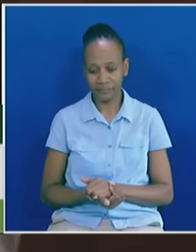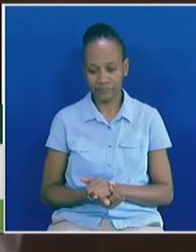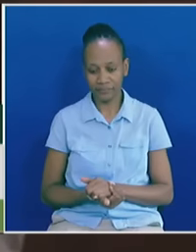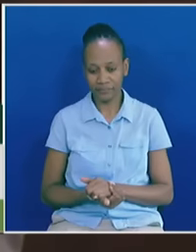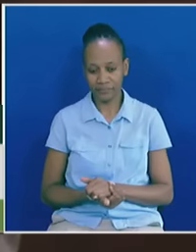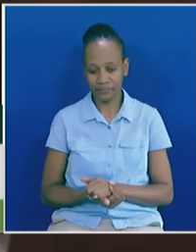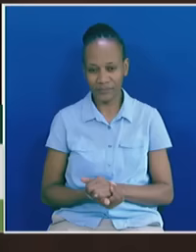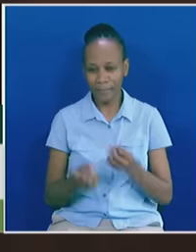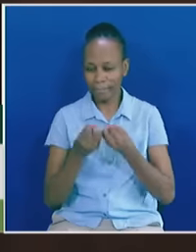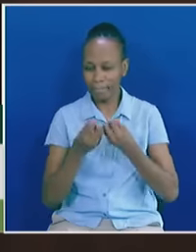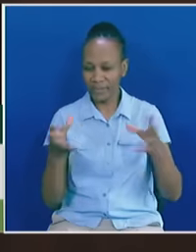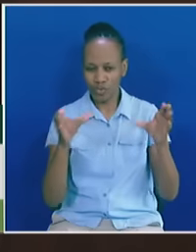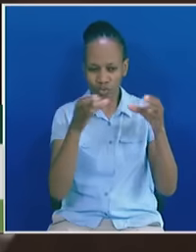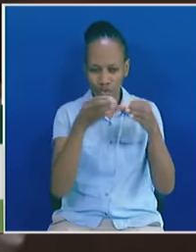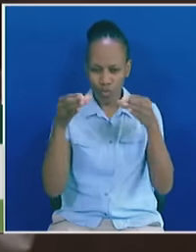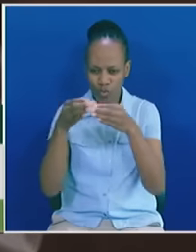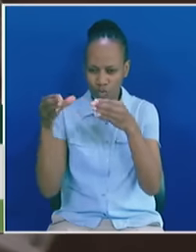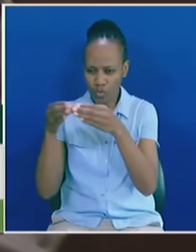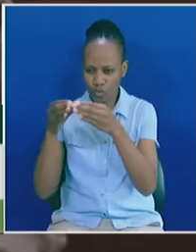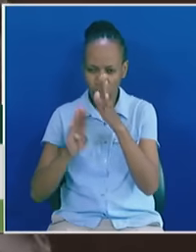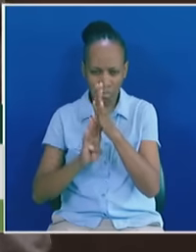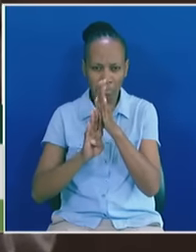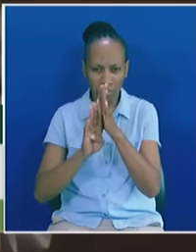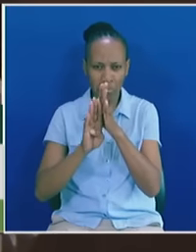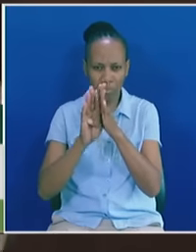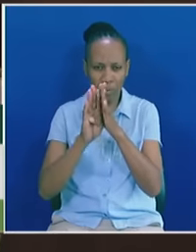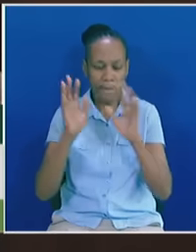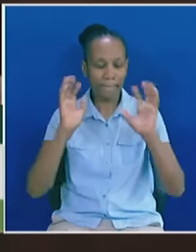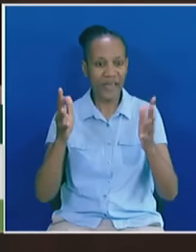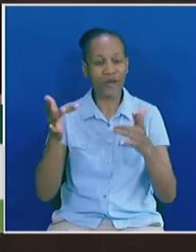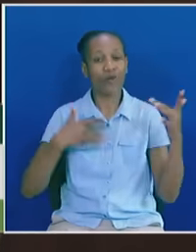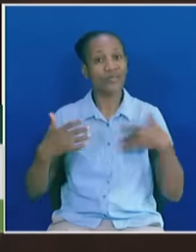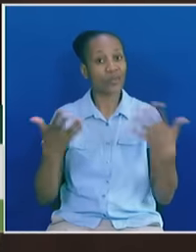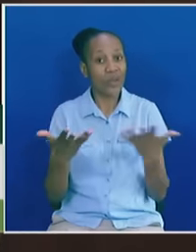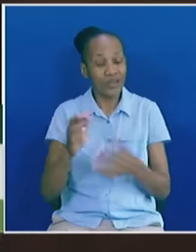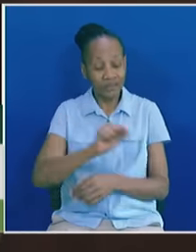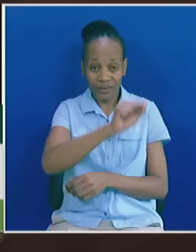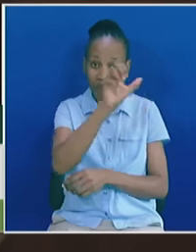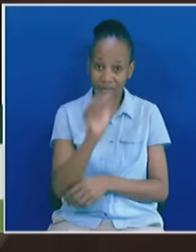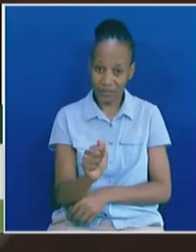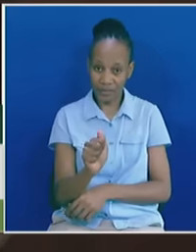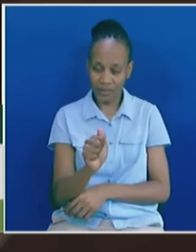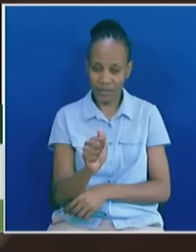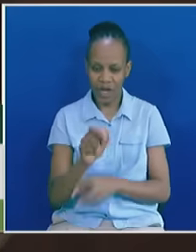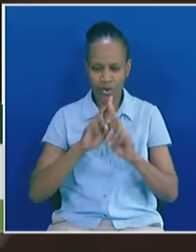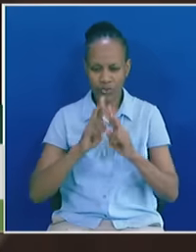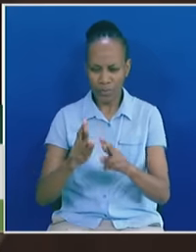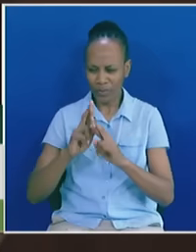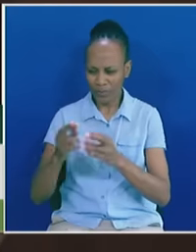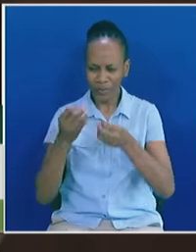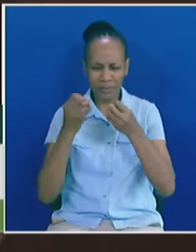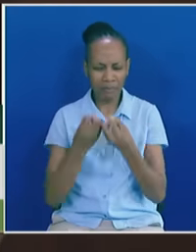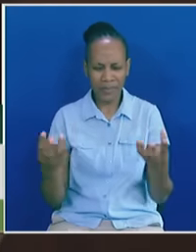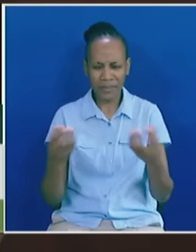Syndicates are increasingly becoming a concern in South Africa. There are a number of reports with